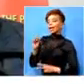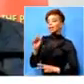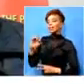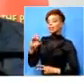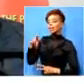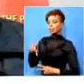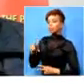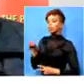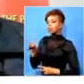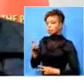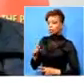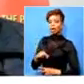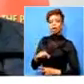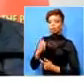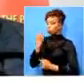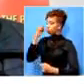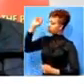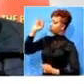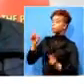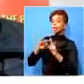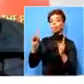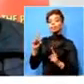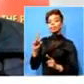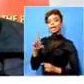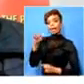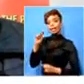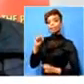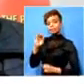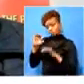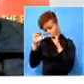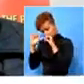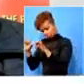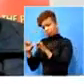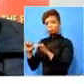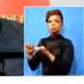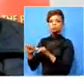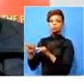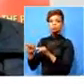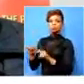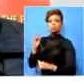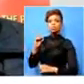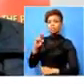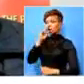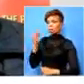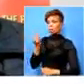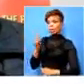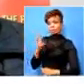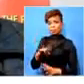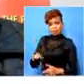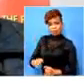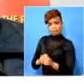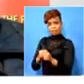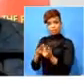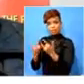The ANC goes ahead anyway. So it would seem as though you are very strategic to the ANC